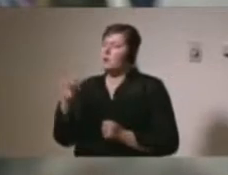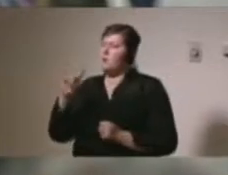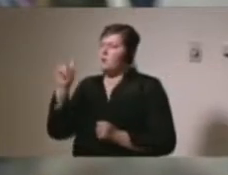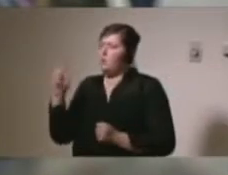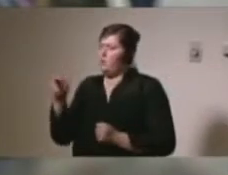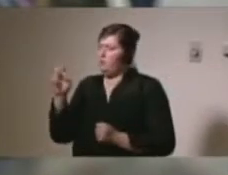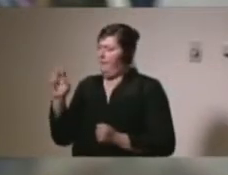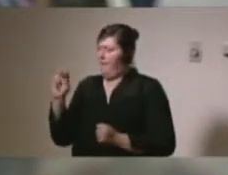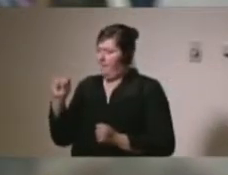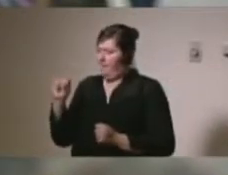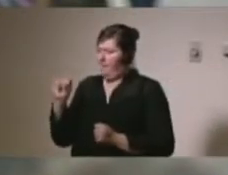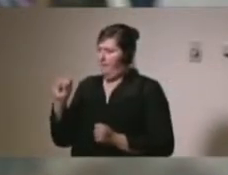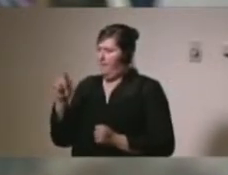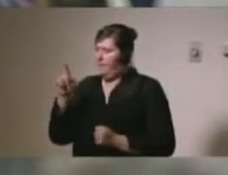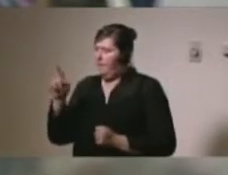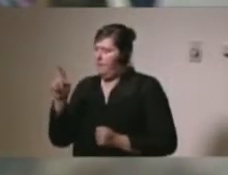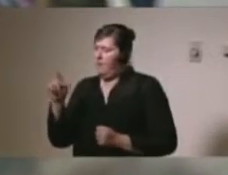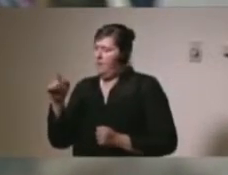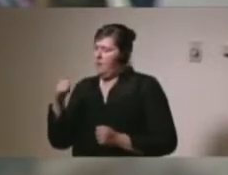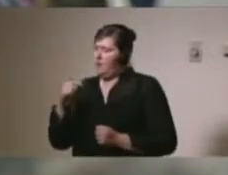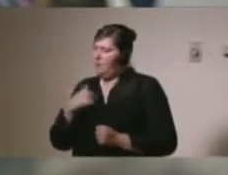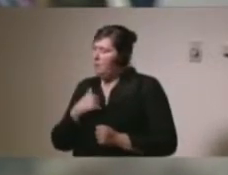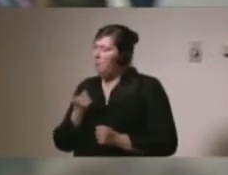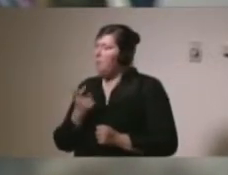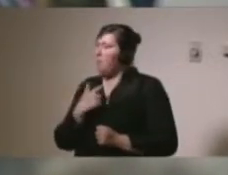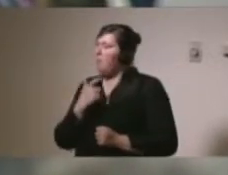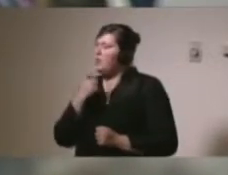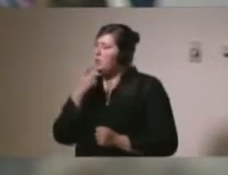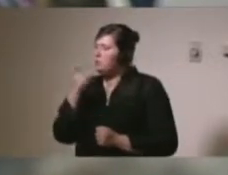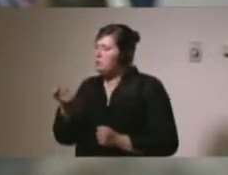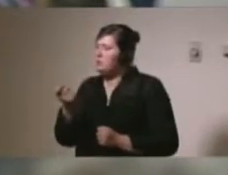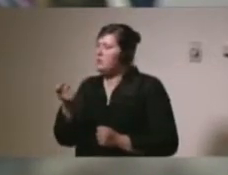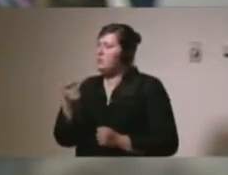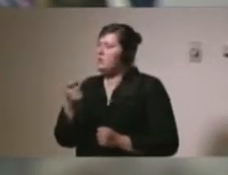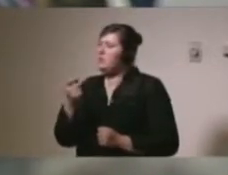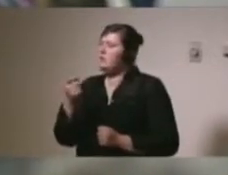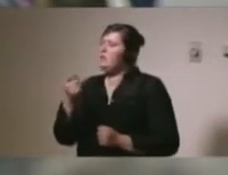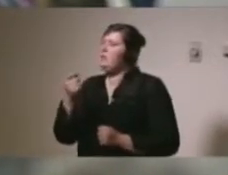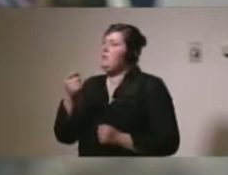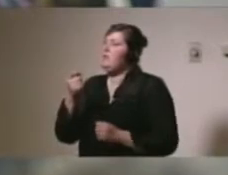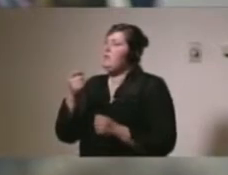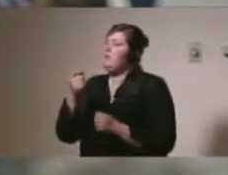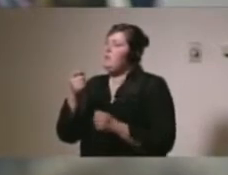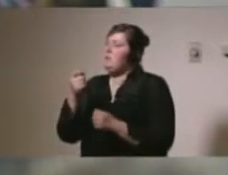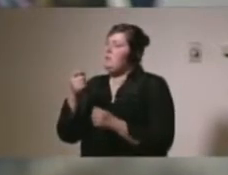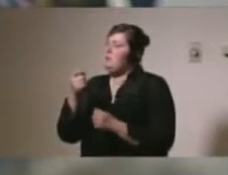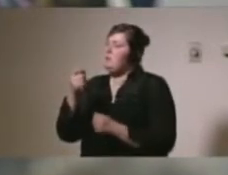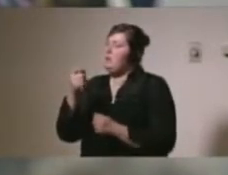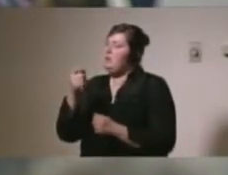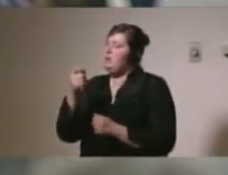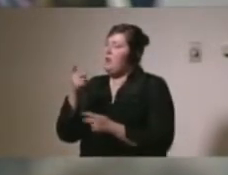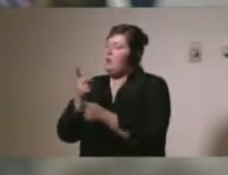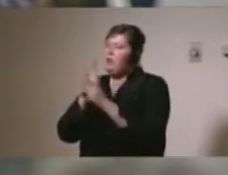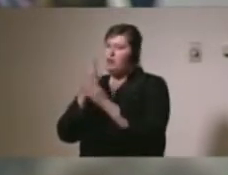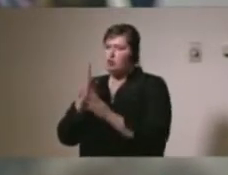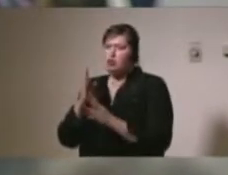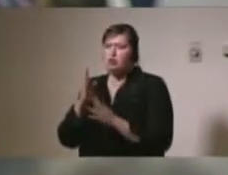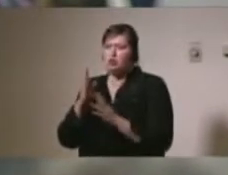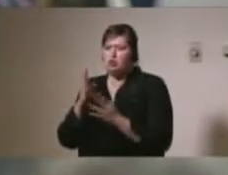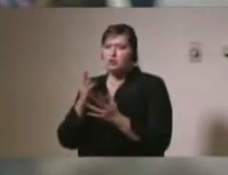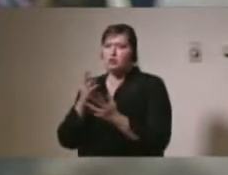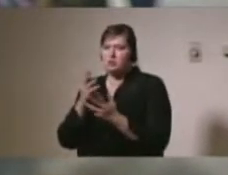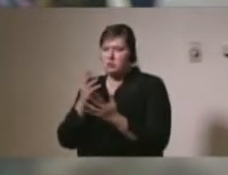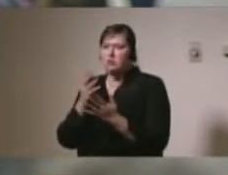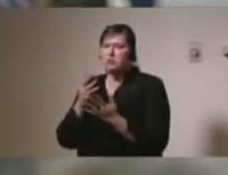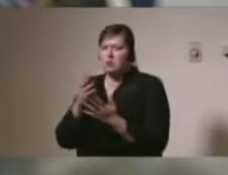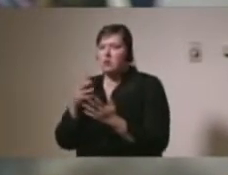I'm very intrigued about this whole thing about going after the predatory lenders. And I know in Edmonton years ago there was a fellow